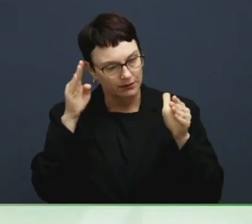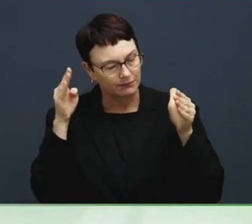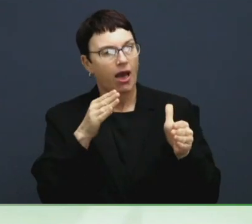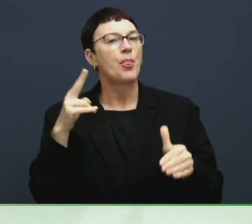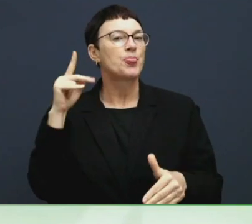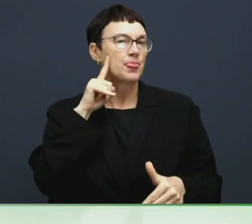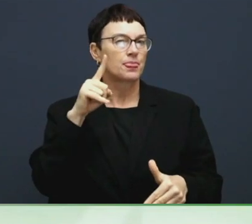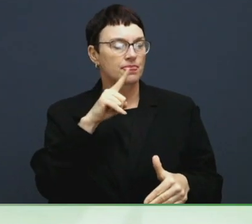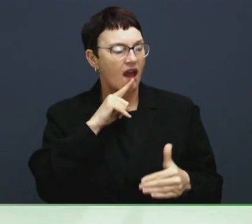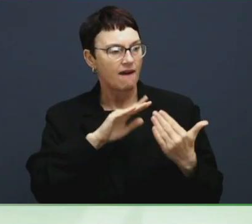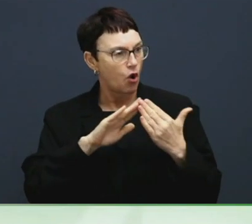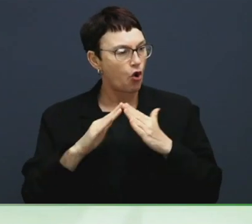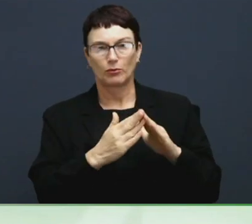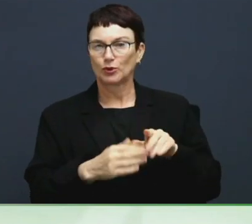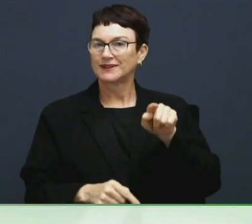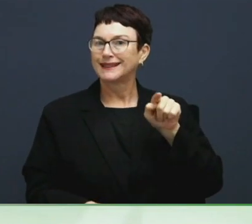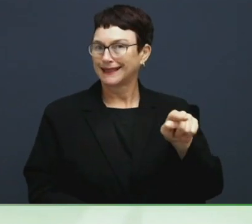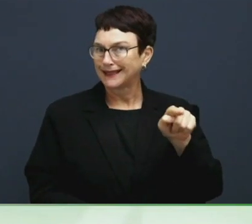I'm so proud of you that you said that.